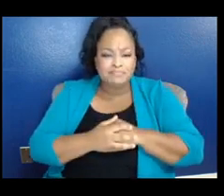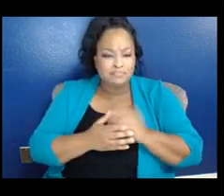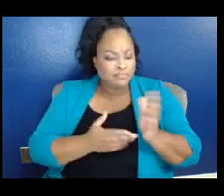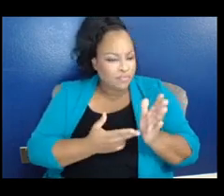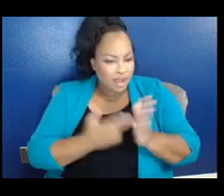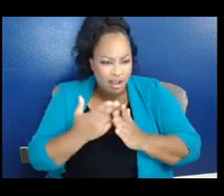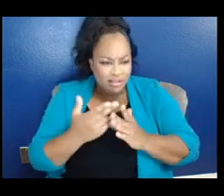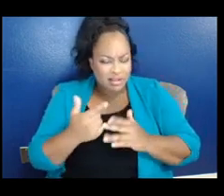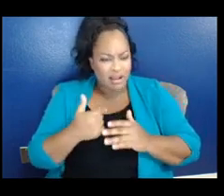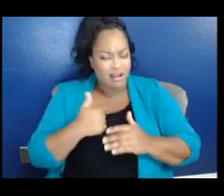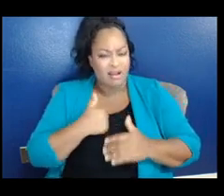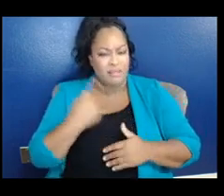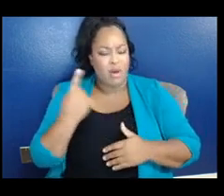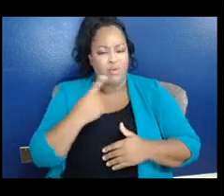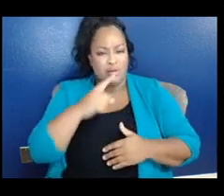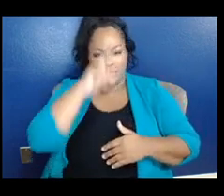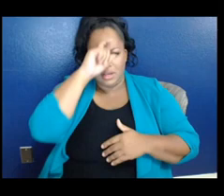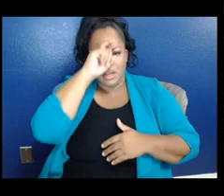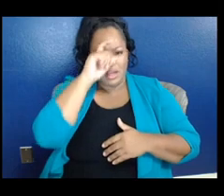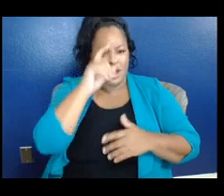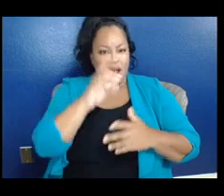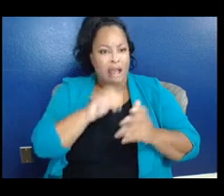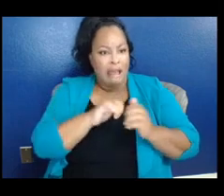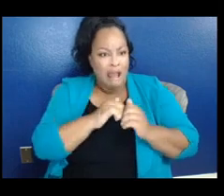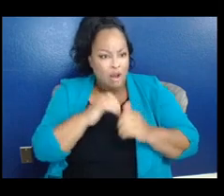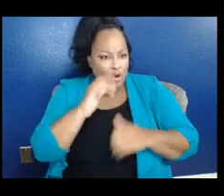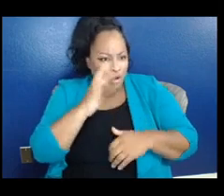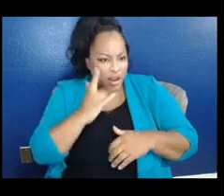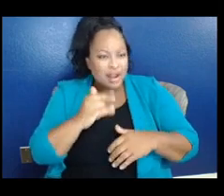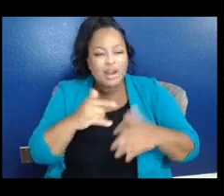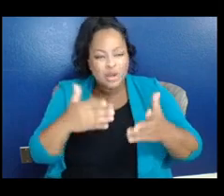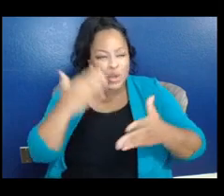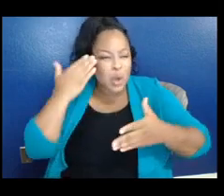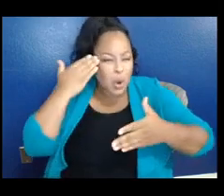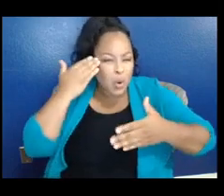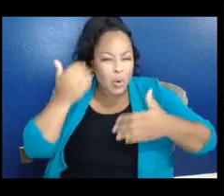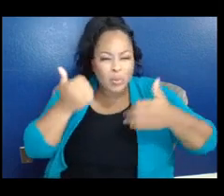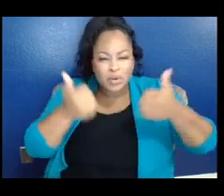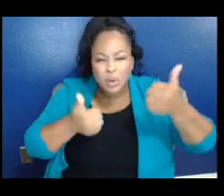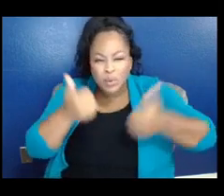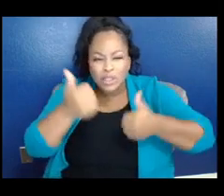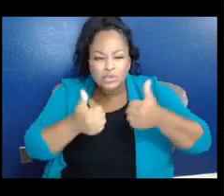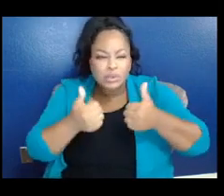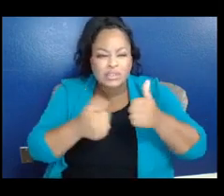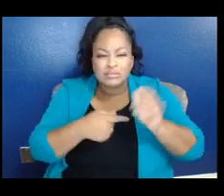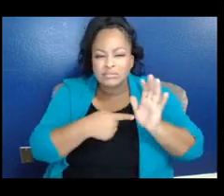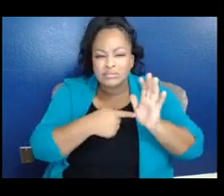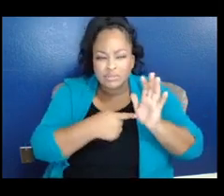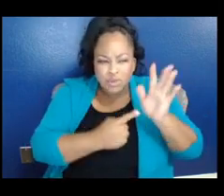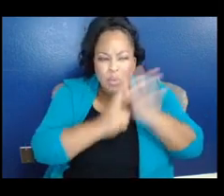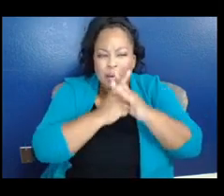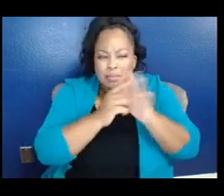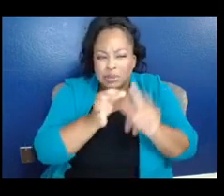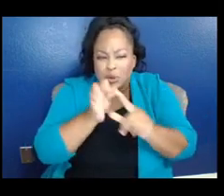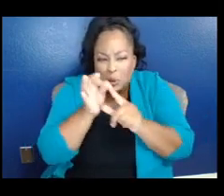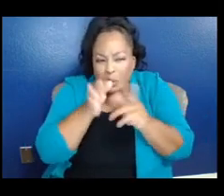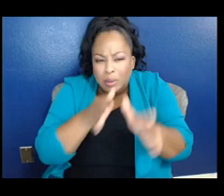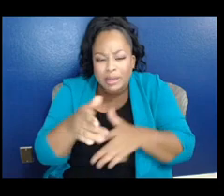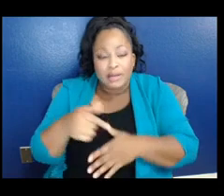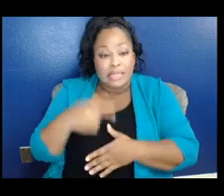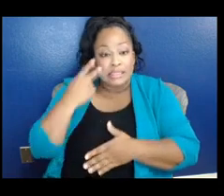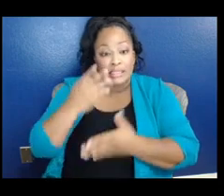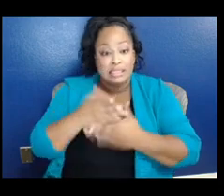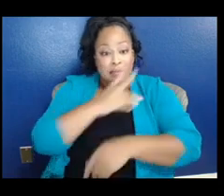really honestly am always perplexed by sometimes the presentation, even though we know which ones kind of present certain ways. I've